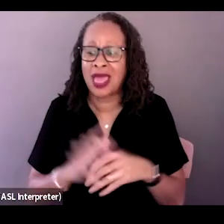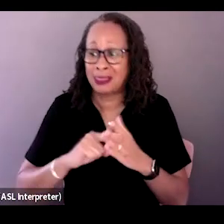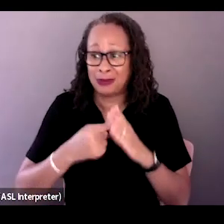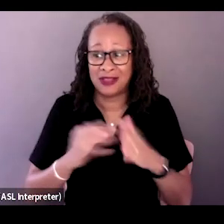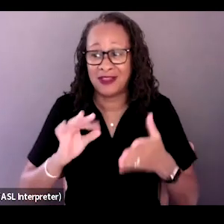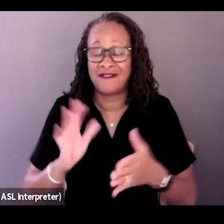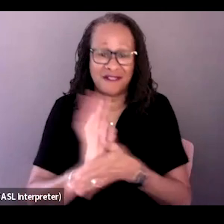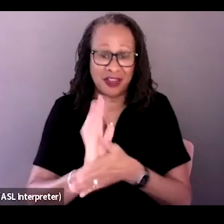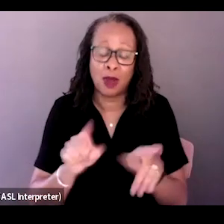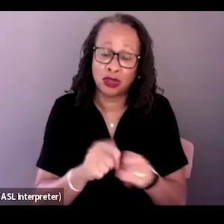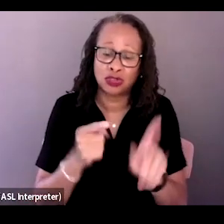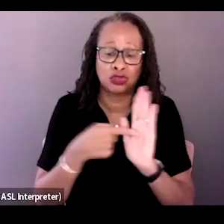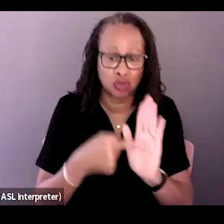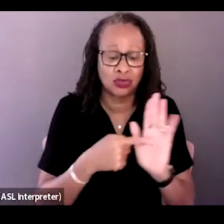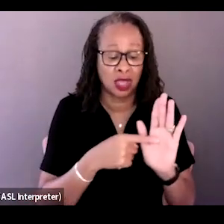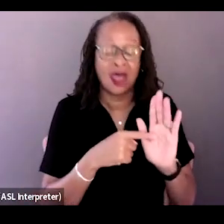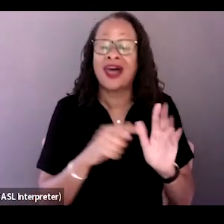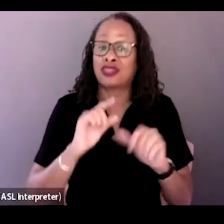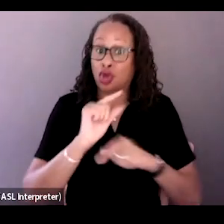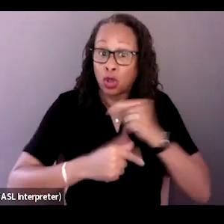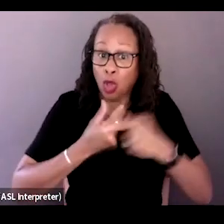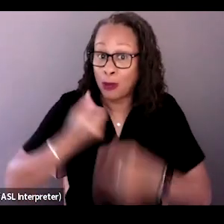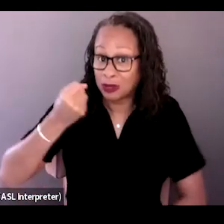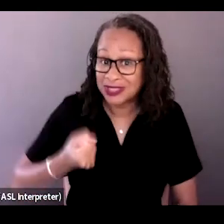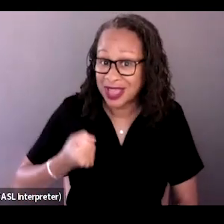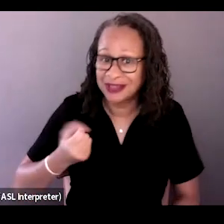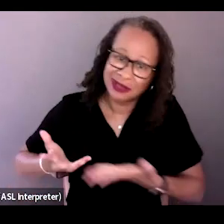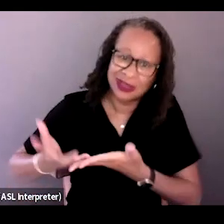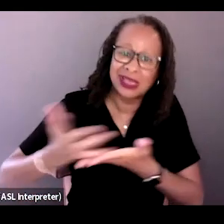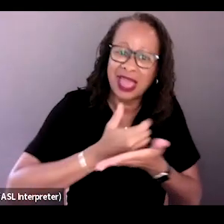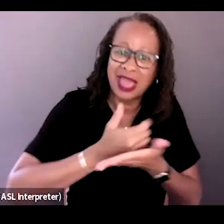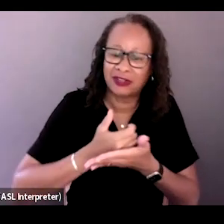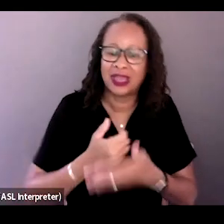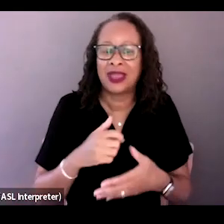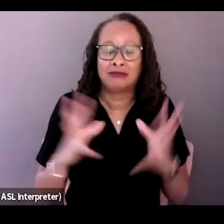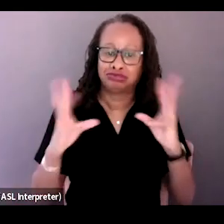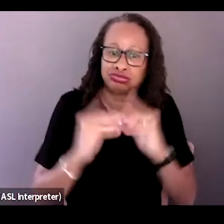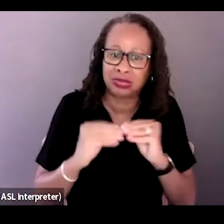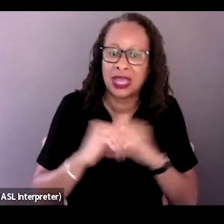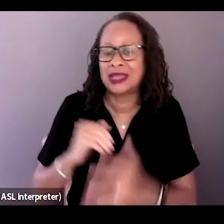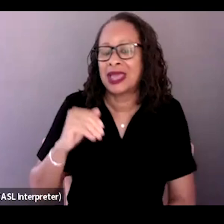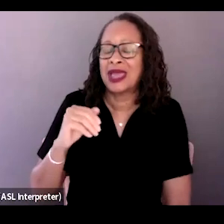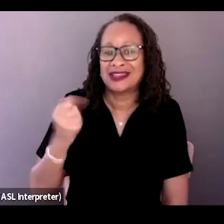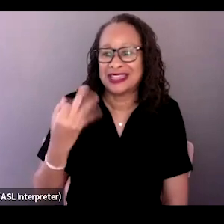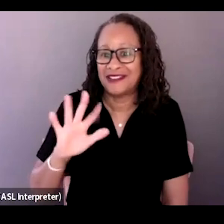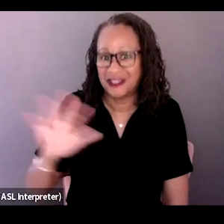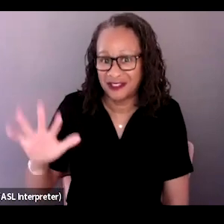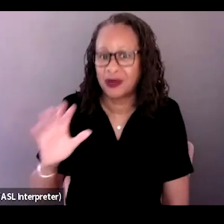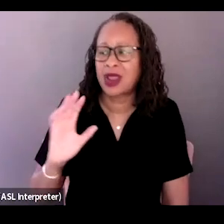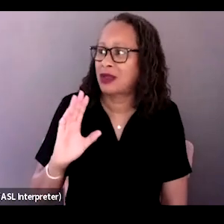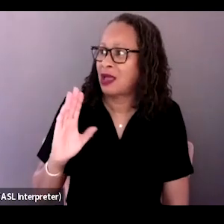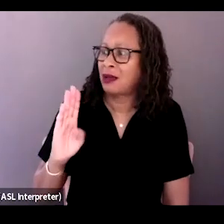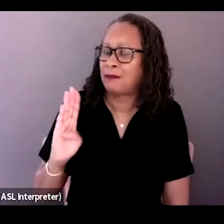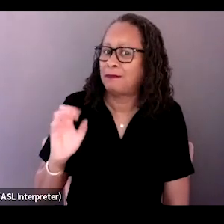also shows the global south gathering in 1955 in Bandung, where Sukarno was inviting all world